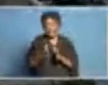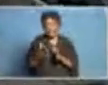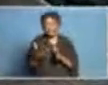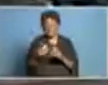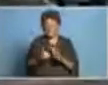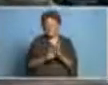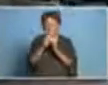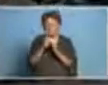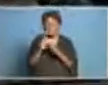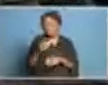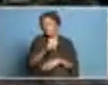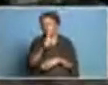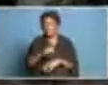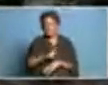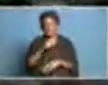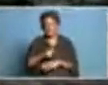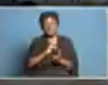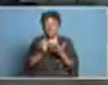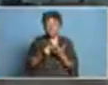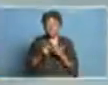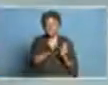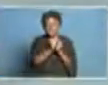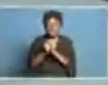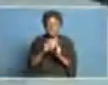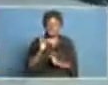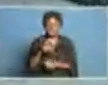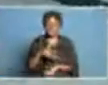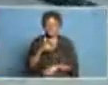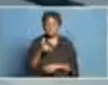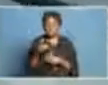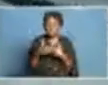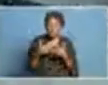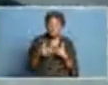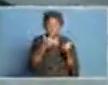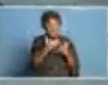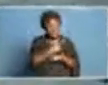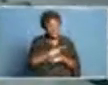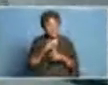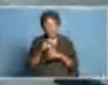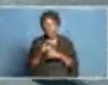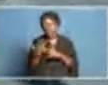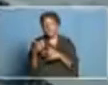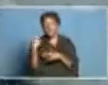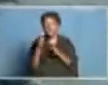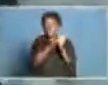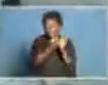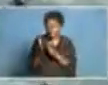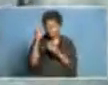there are other projects as well. So collectively, we just feel like whether it's today or whether it's our aspirations for Paradise Island,